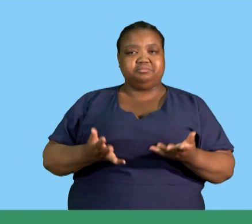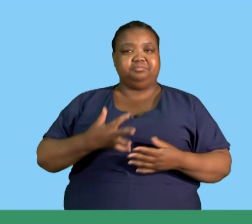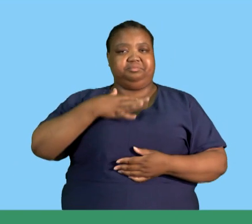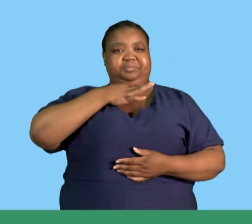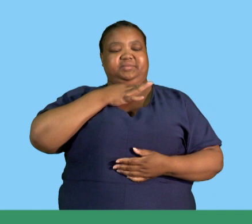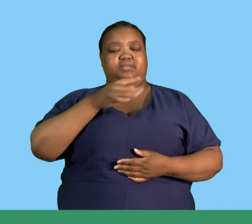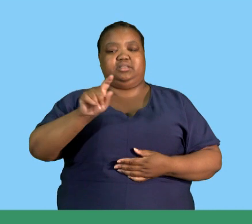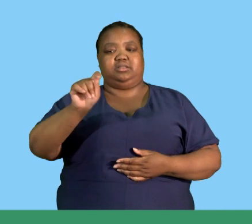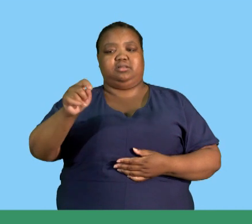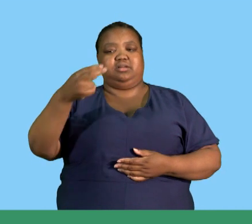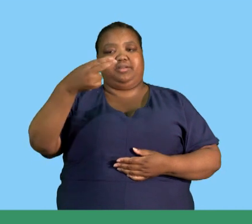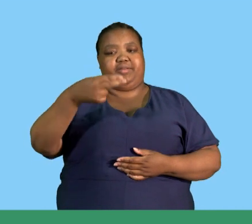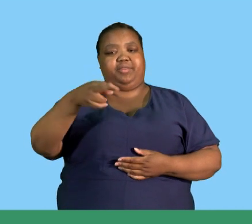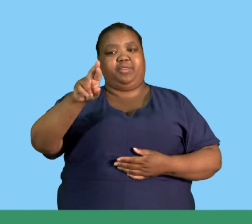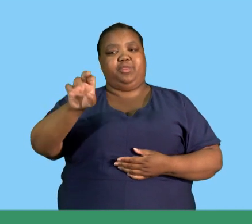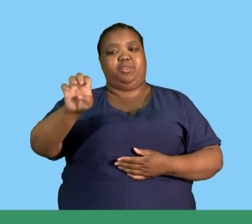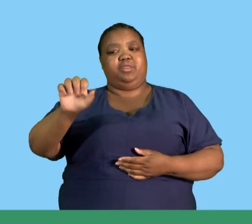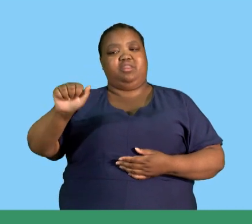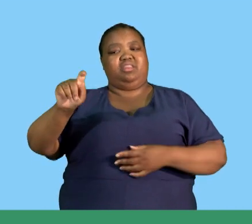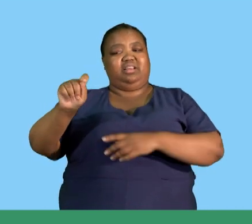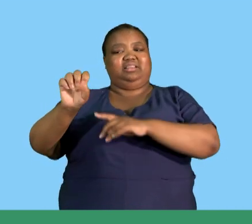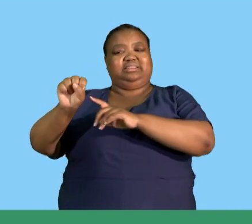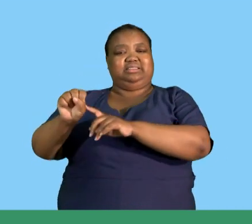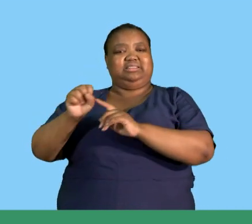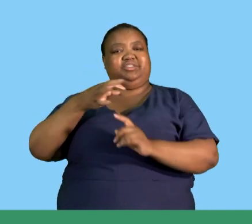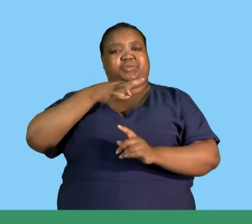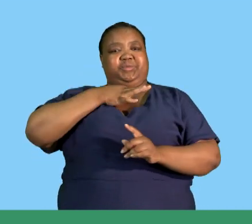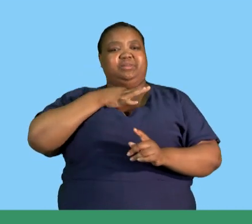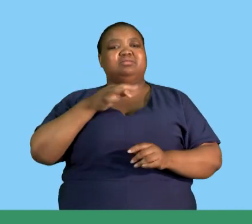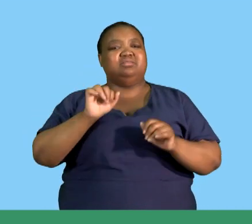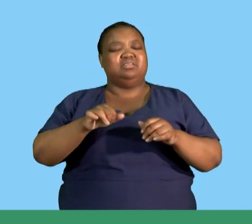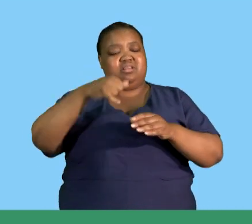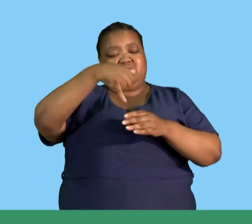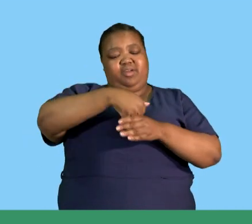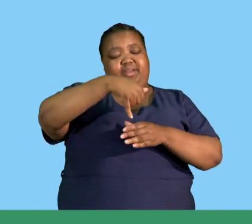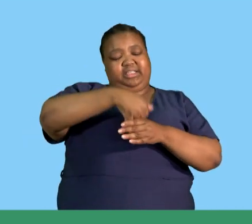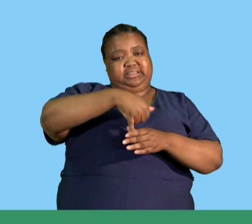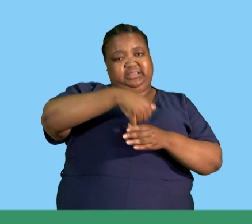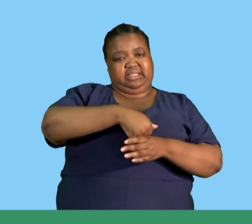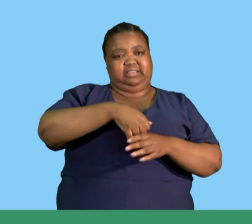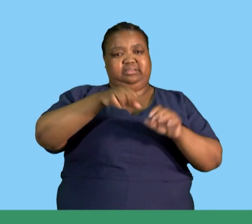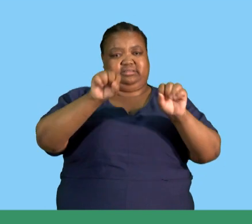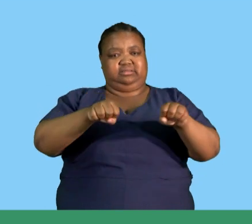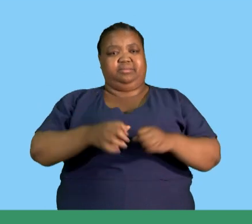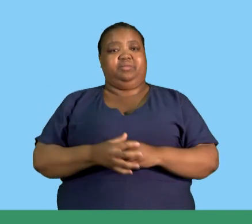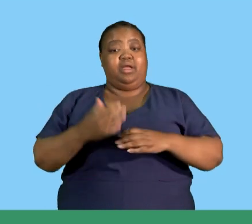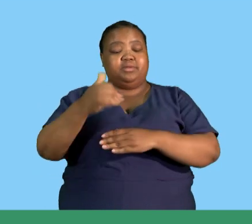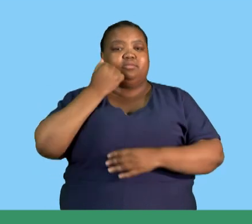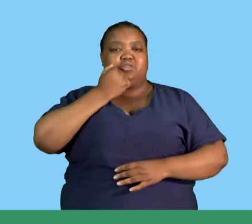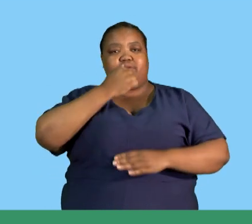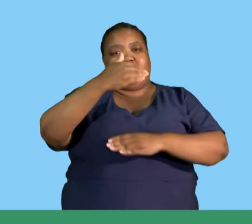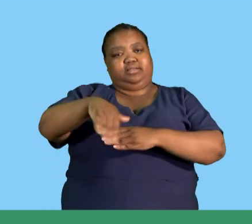one, which is threats. Again, threats is also external, just like opportunities is it's an external